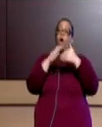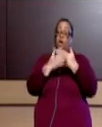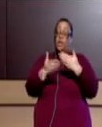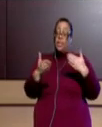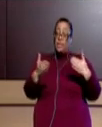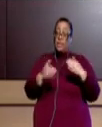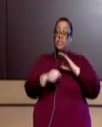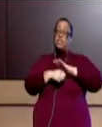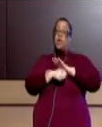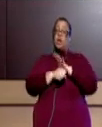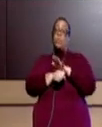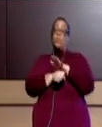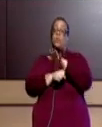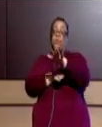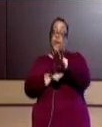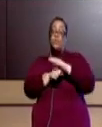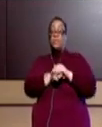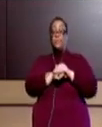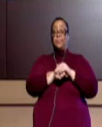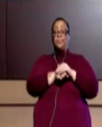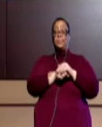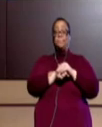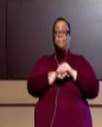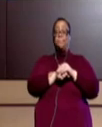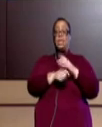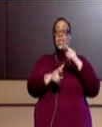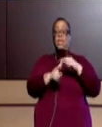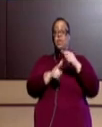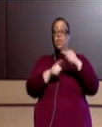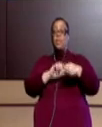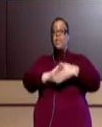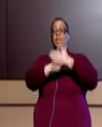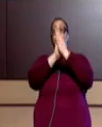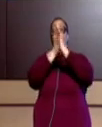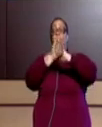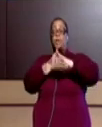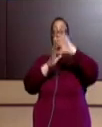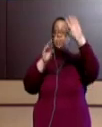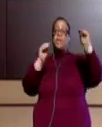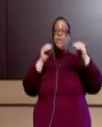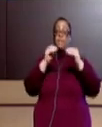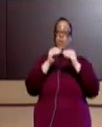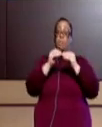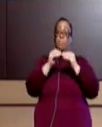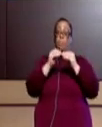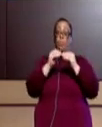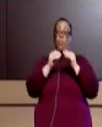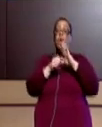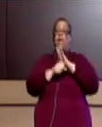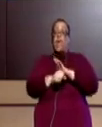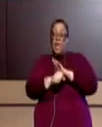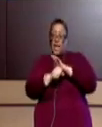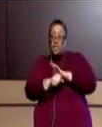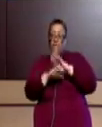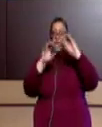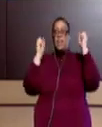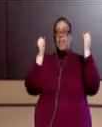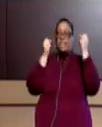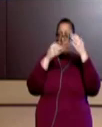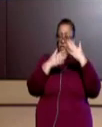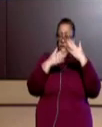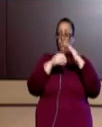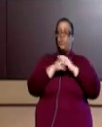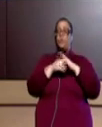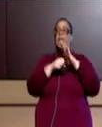symptoms, coronavirus symptoms. And so you will then become even more agitated, even more fearful, even